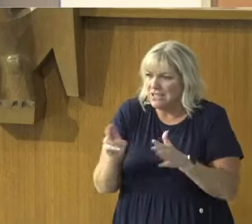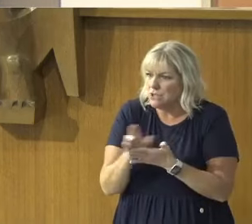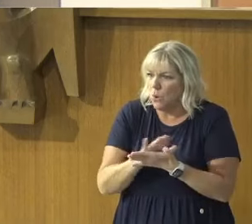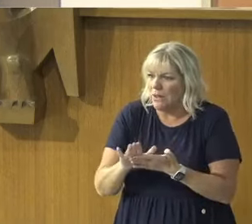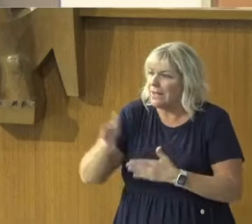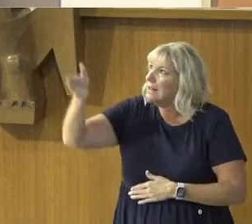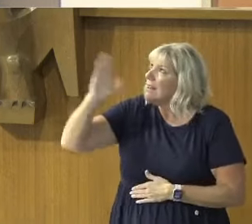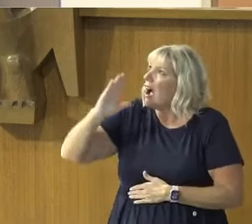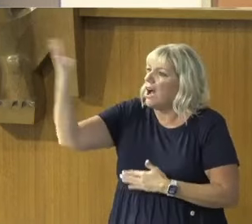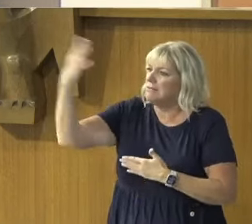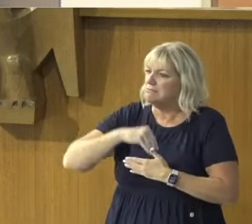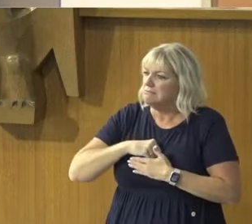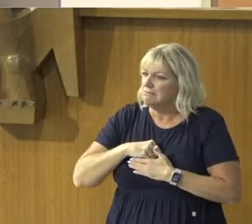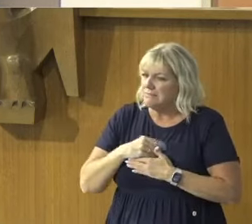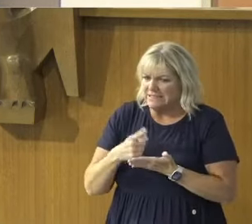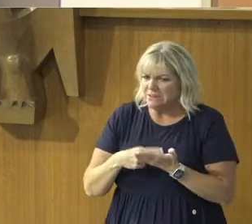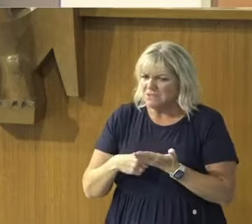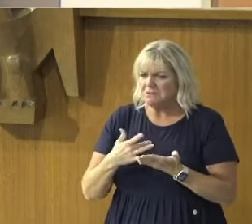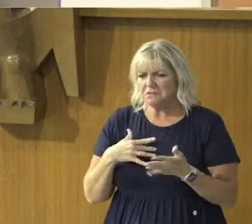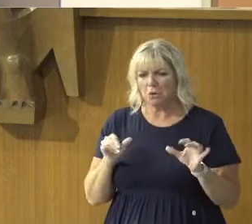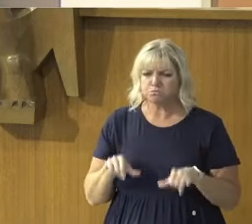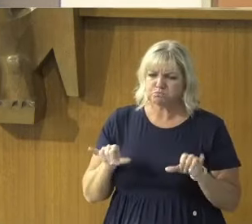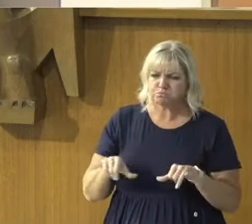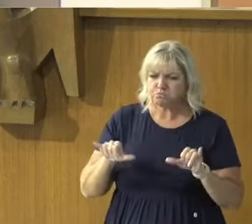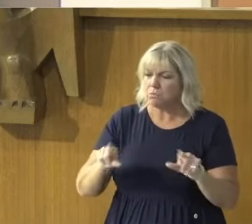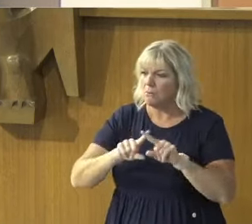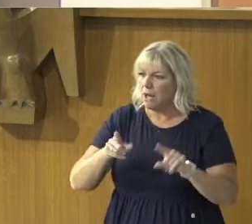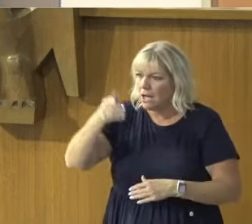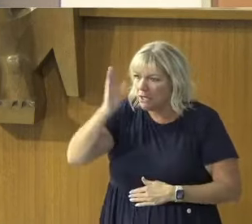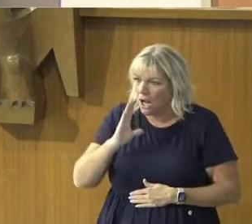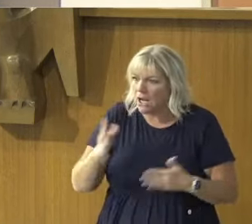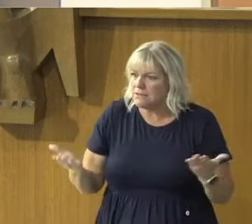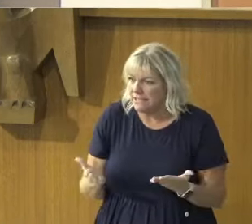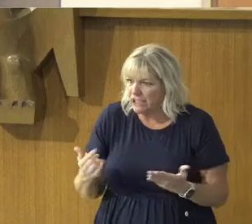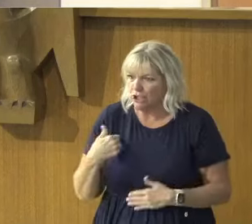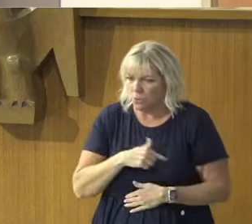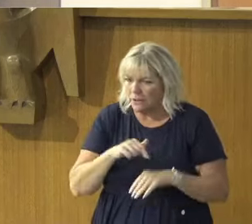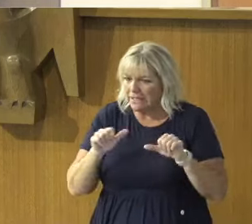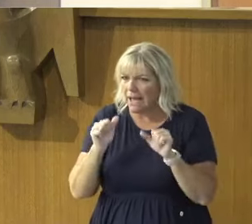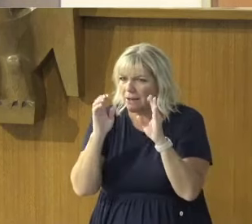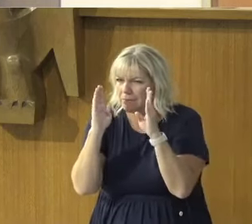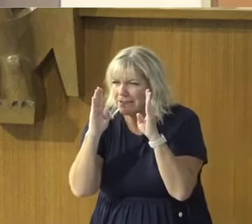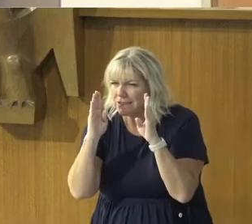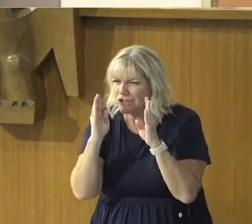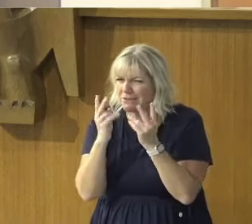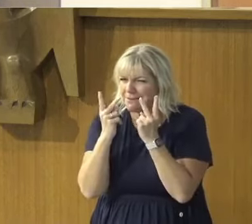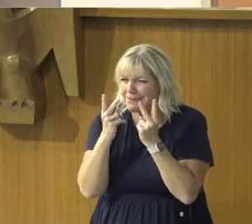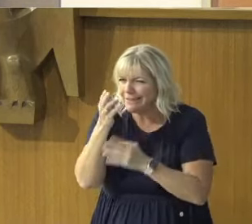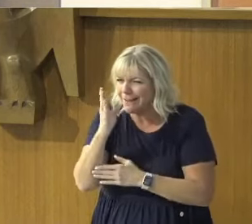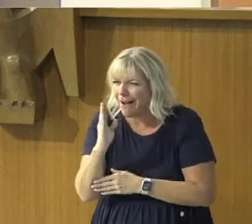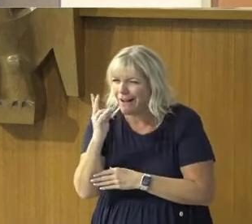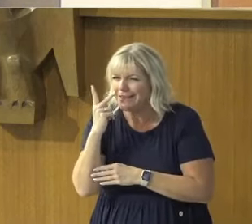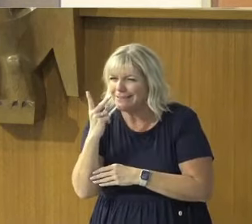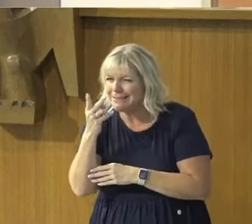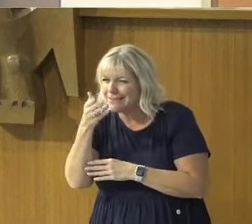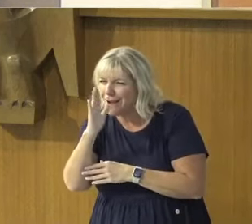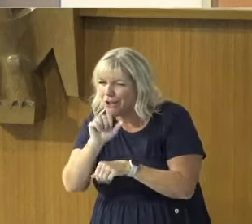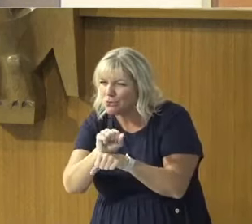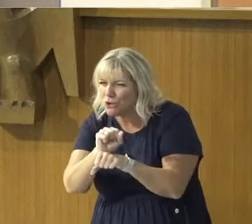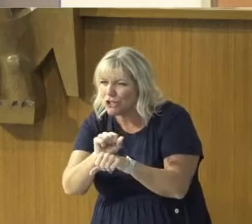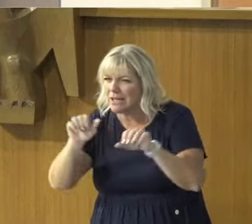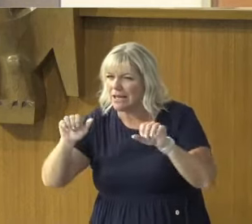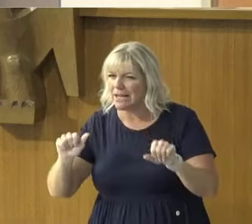just tune in and pay attention, we can see God and recognize God at work and even hear God's call